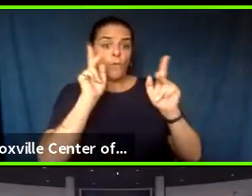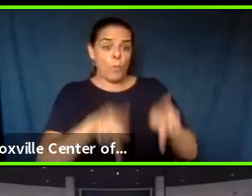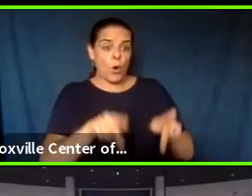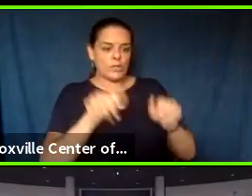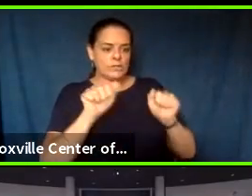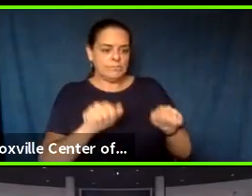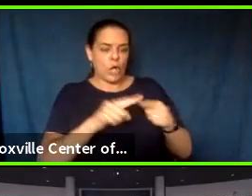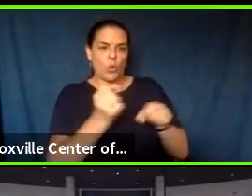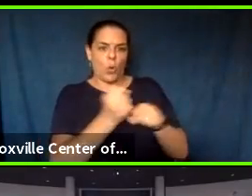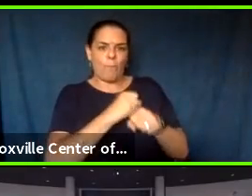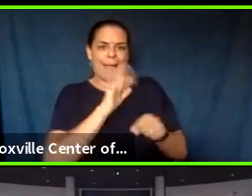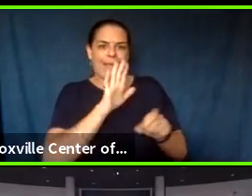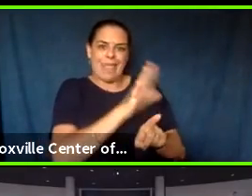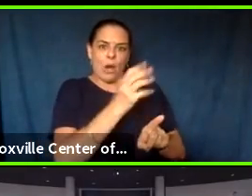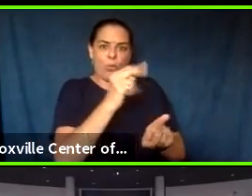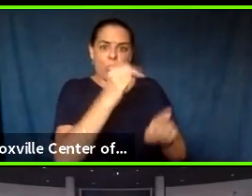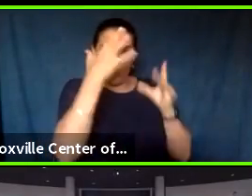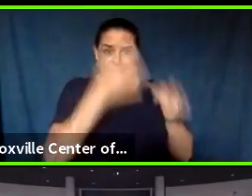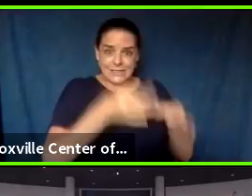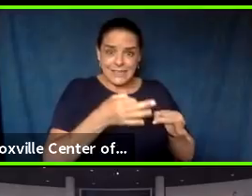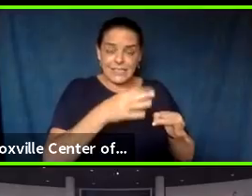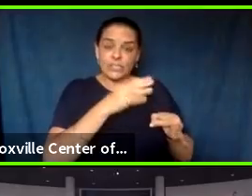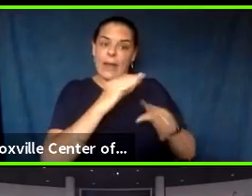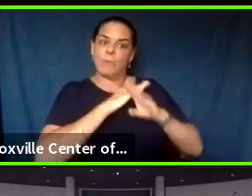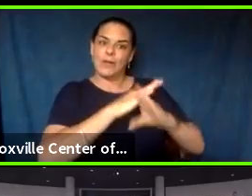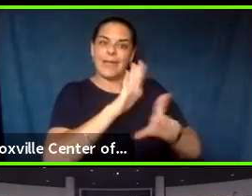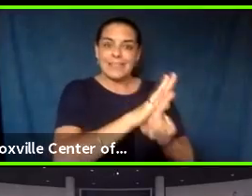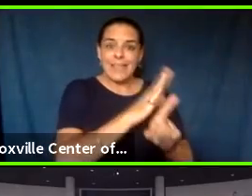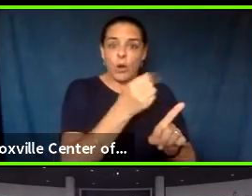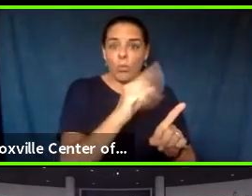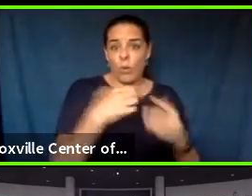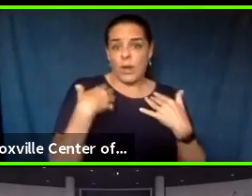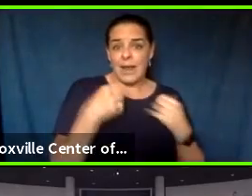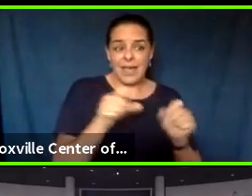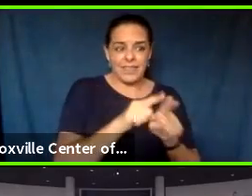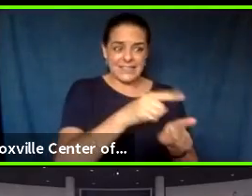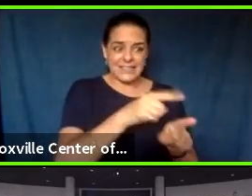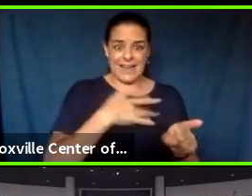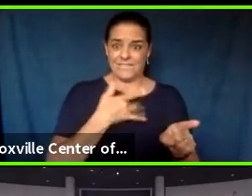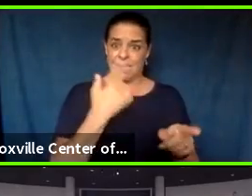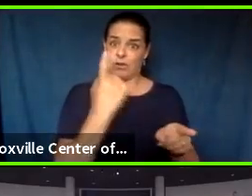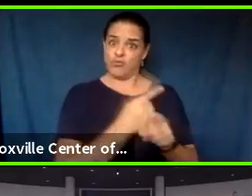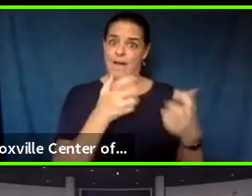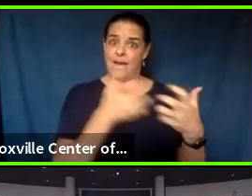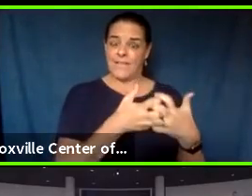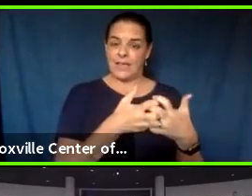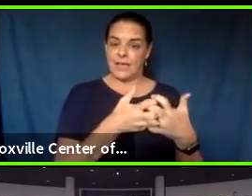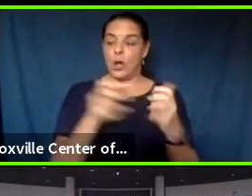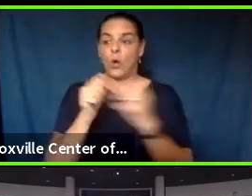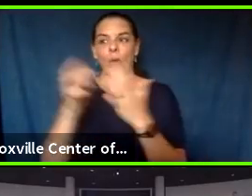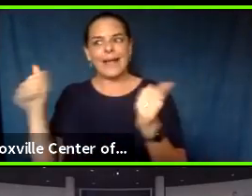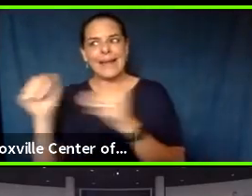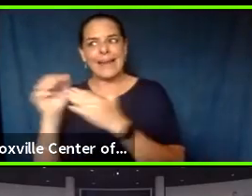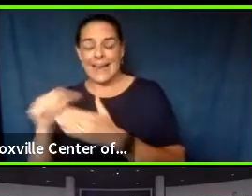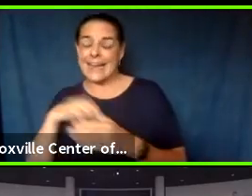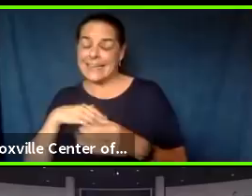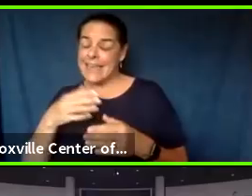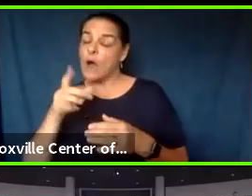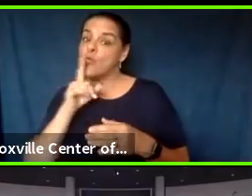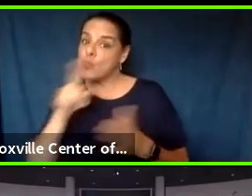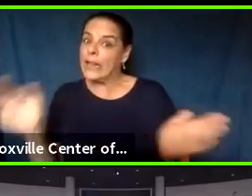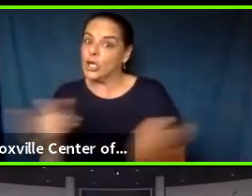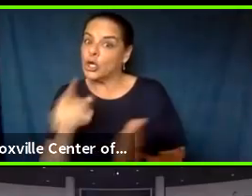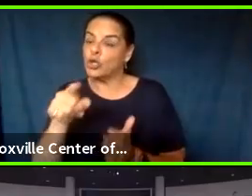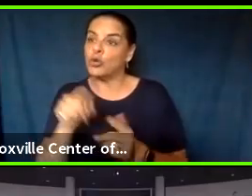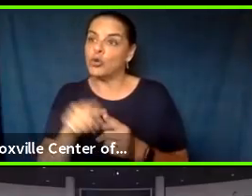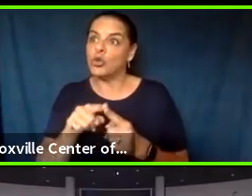and their decision to protect one's health as they see fit, in the absence of any guidance, and I would really implore you to provide guidance, when does